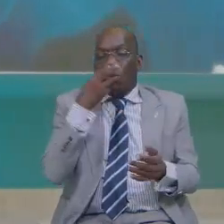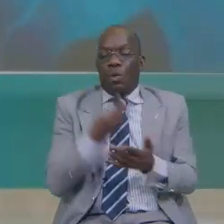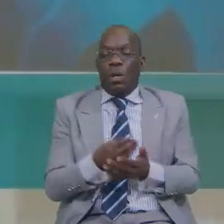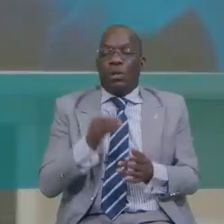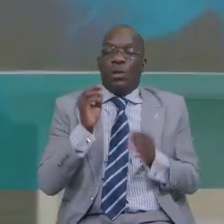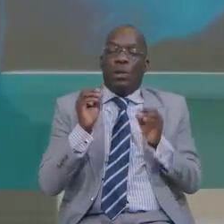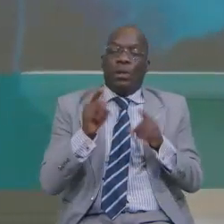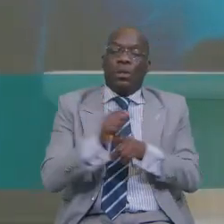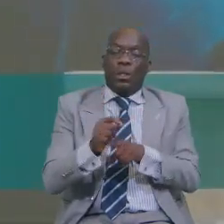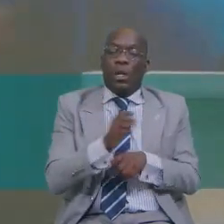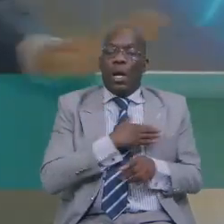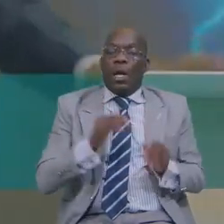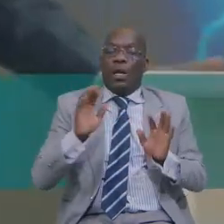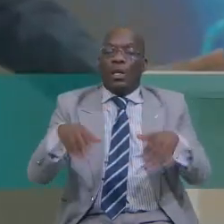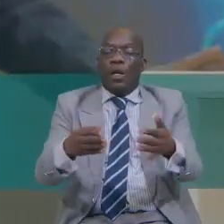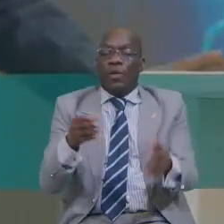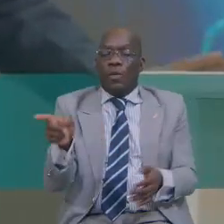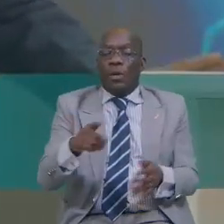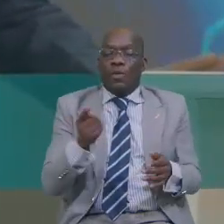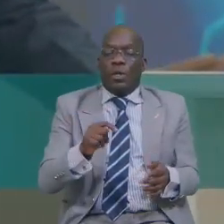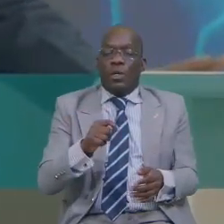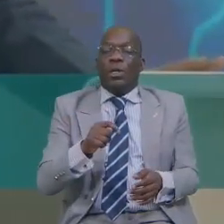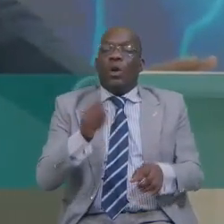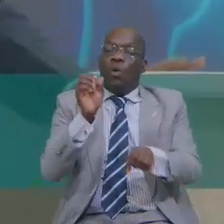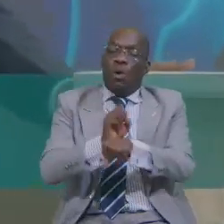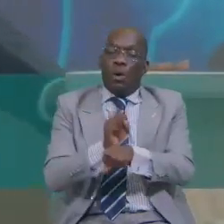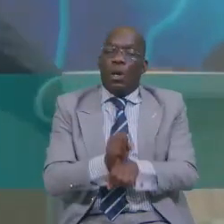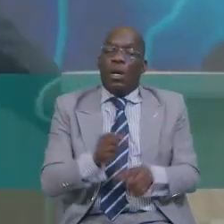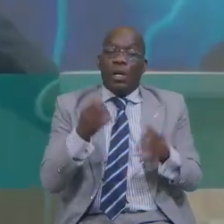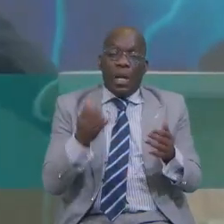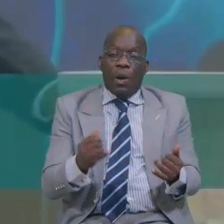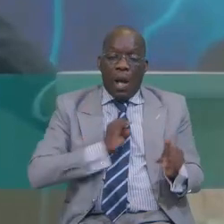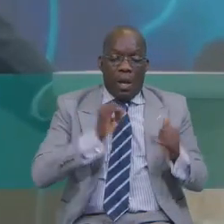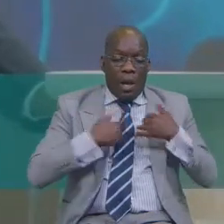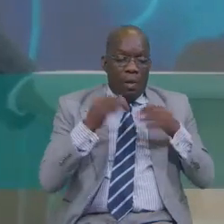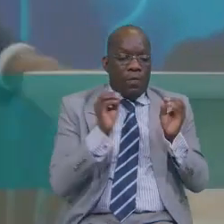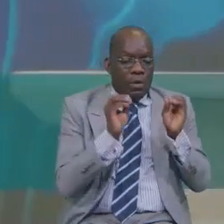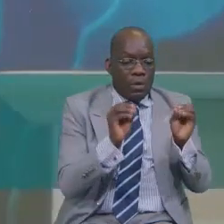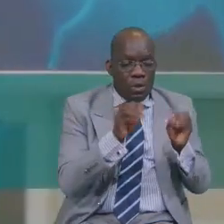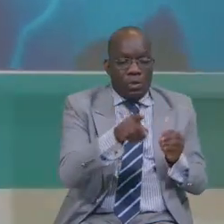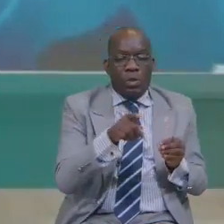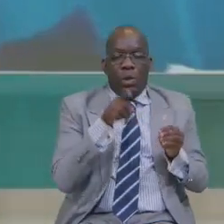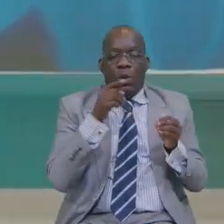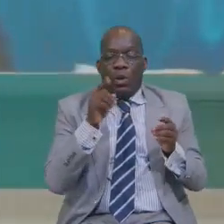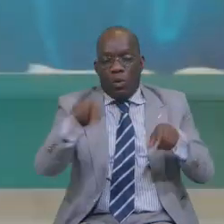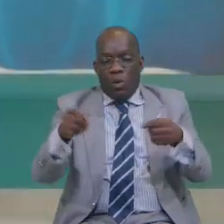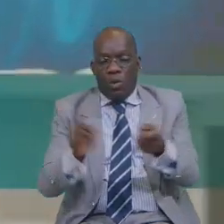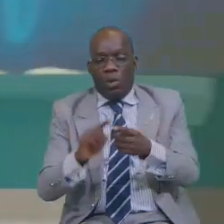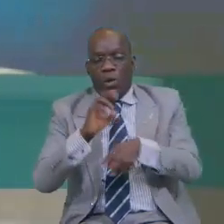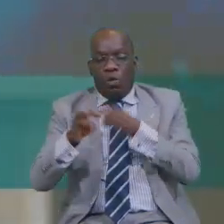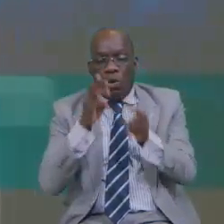them and tell them, now I've taught you, I've trained you, now you can go into all the world and teach